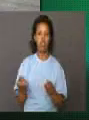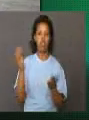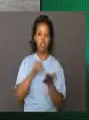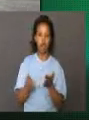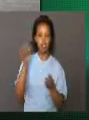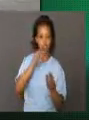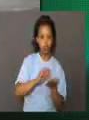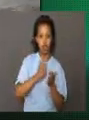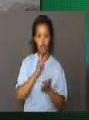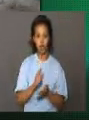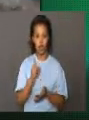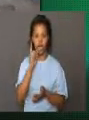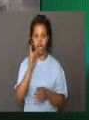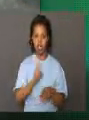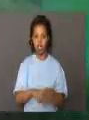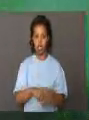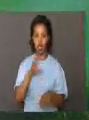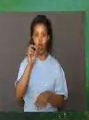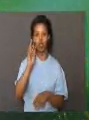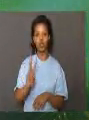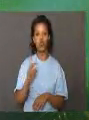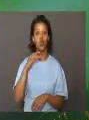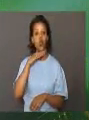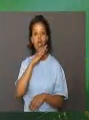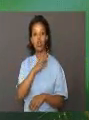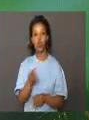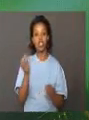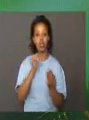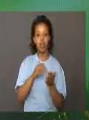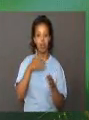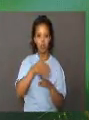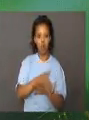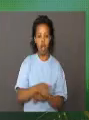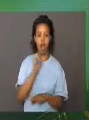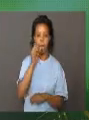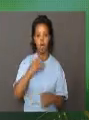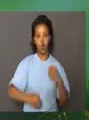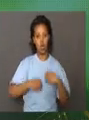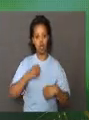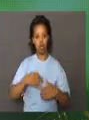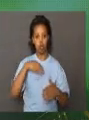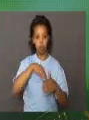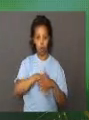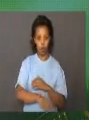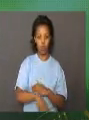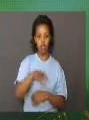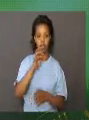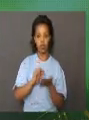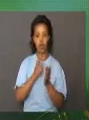the sewage is oxygenated, the microorganisms from the activated